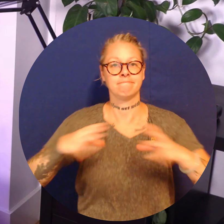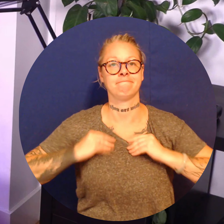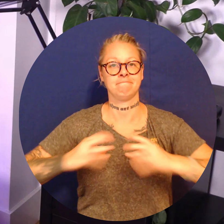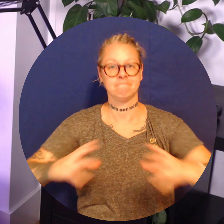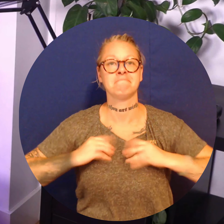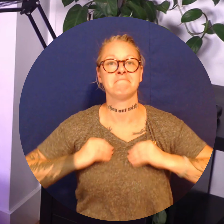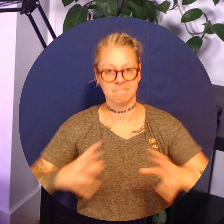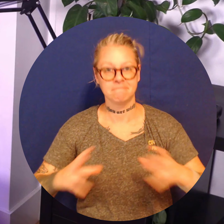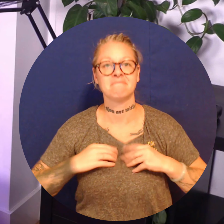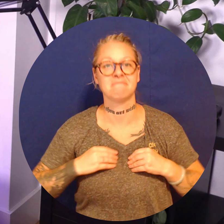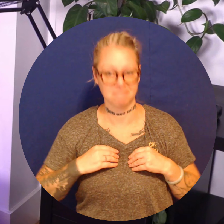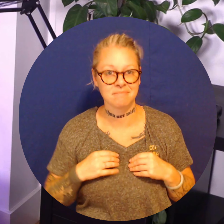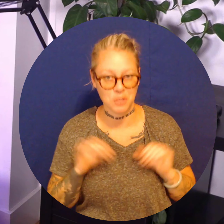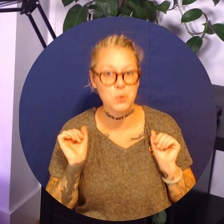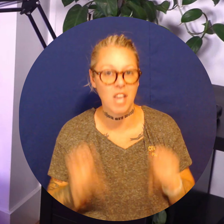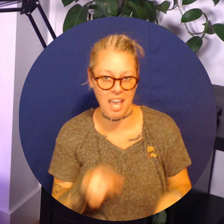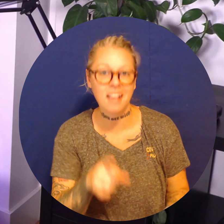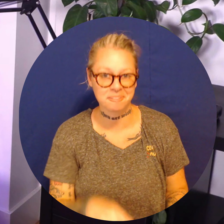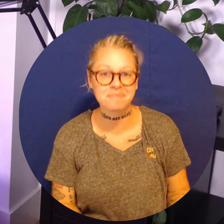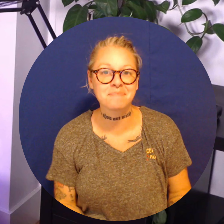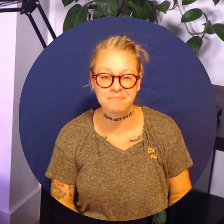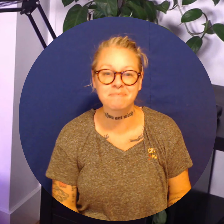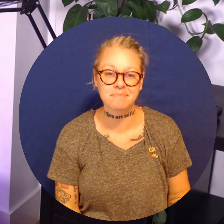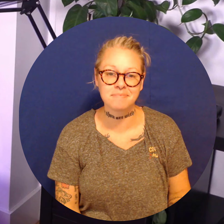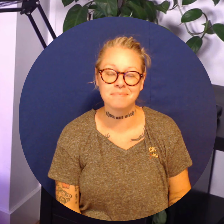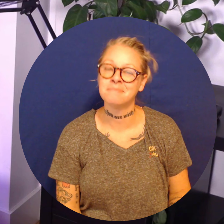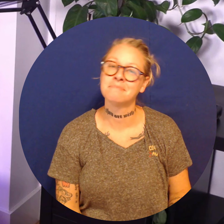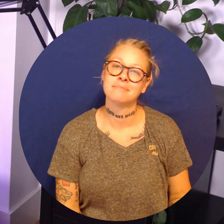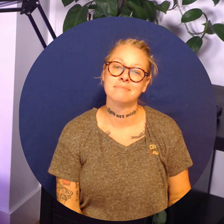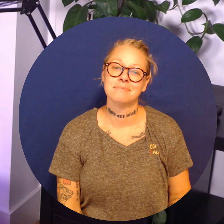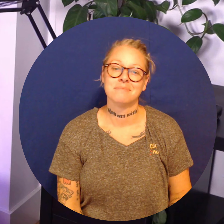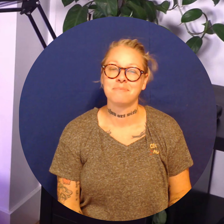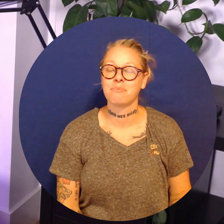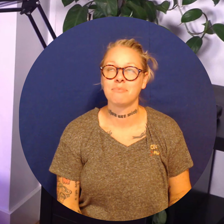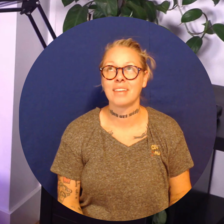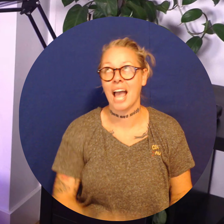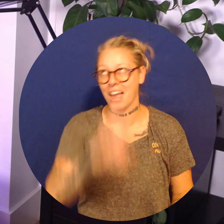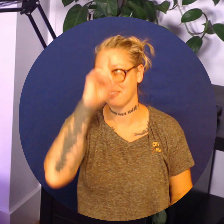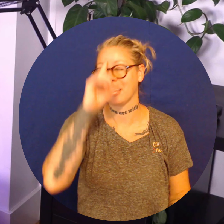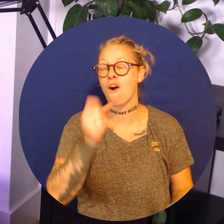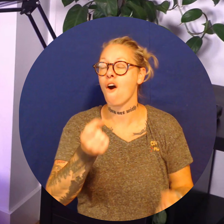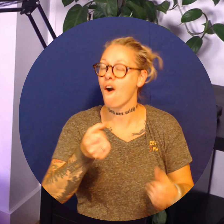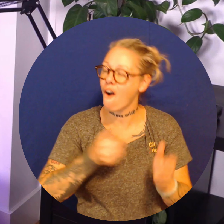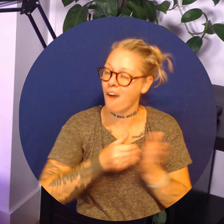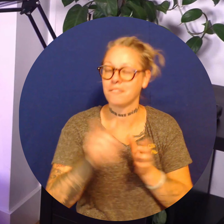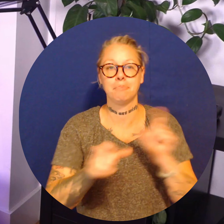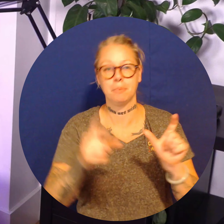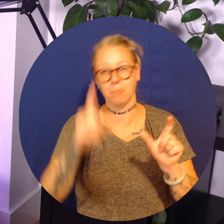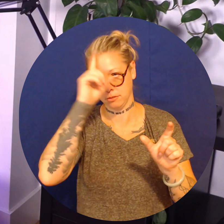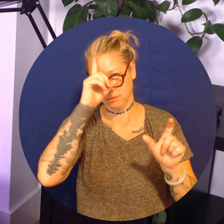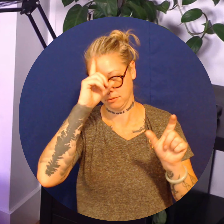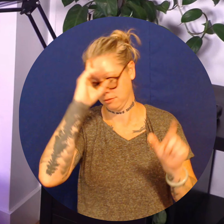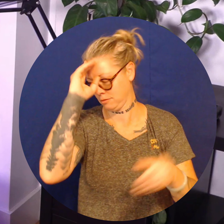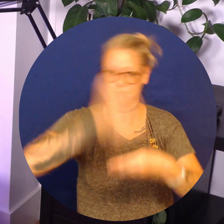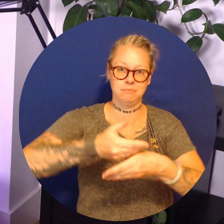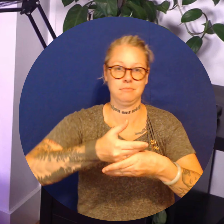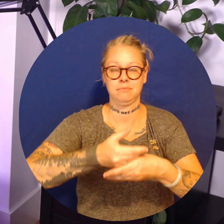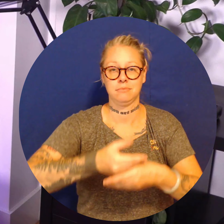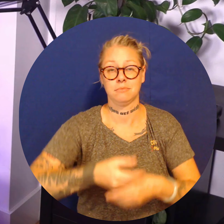sort of in your stream you what i mean and it can come towards you and and i think people just get in their own way a lot and